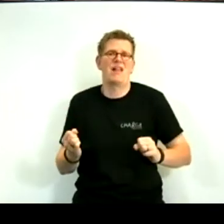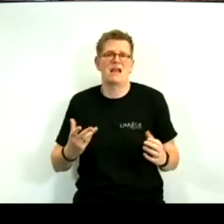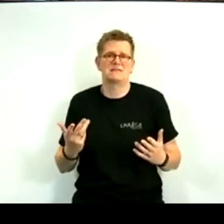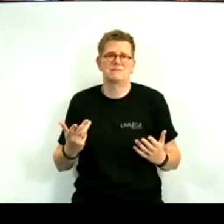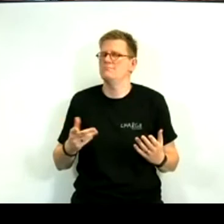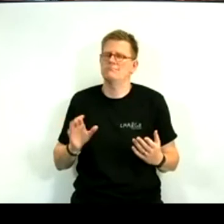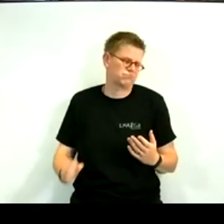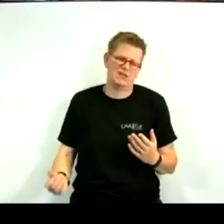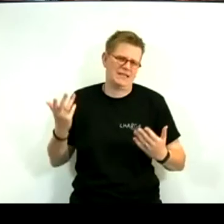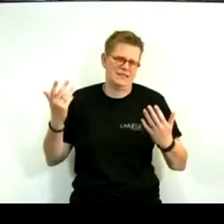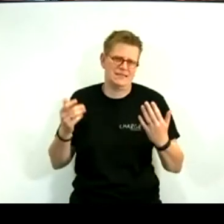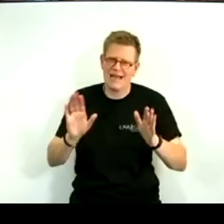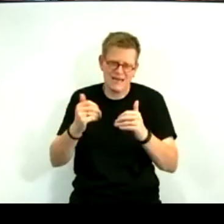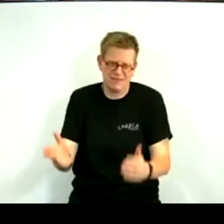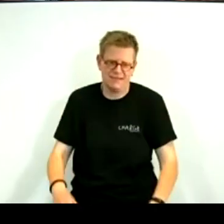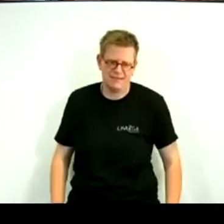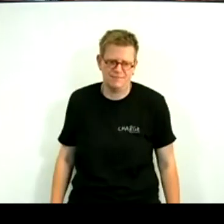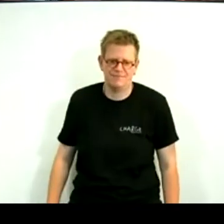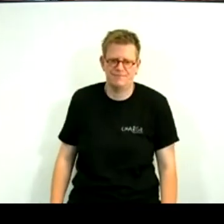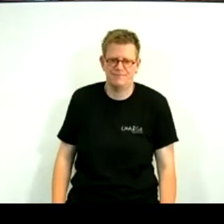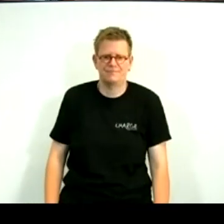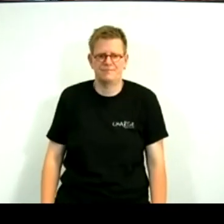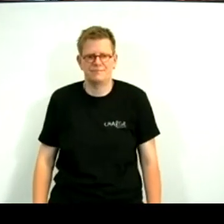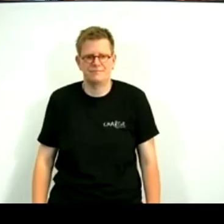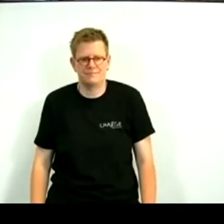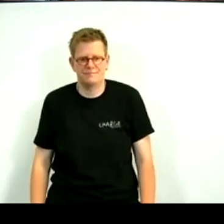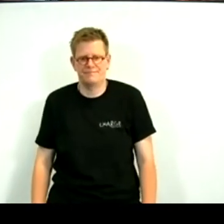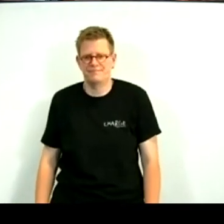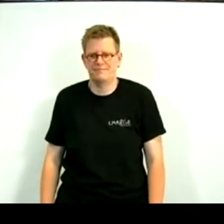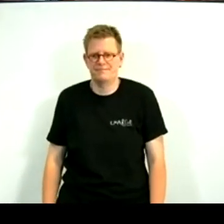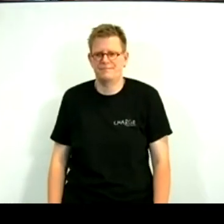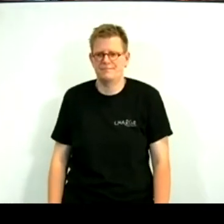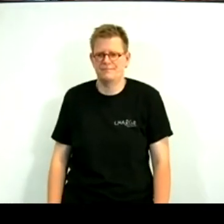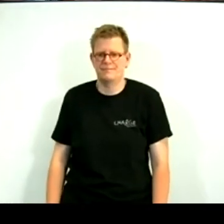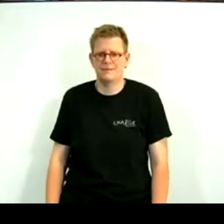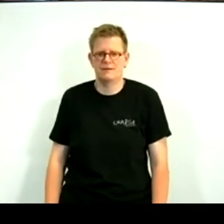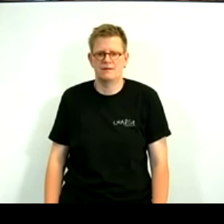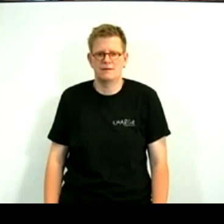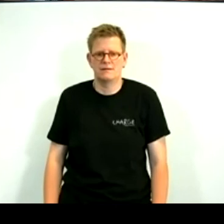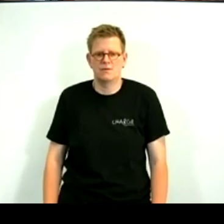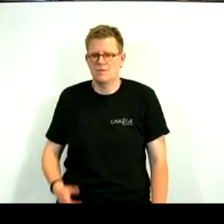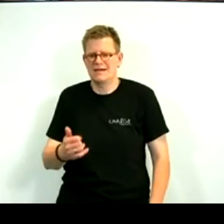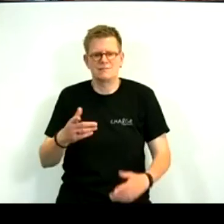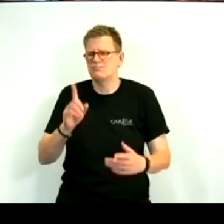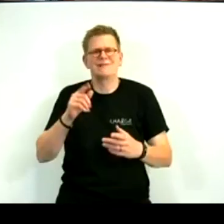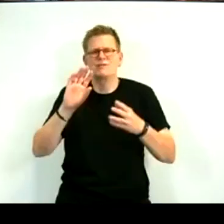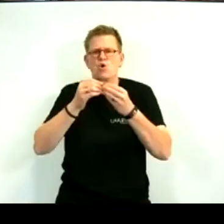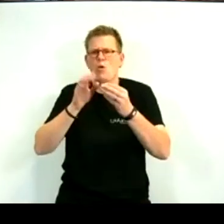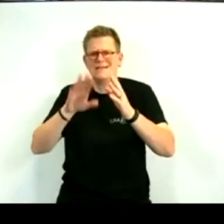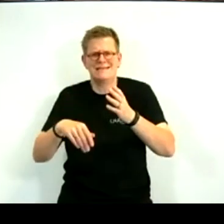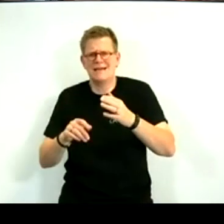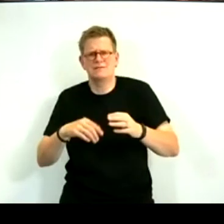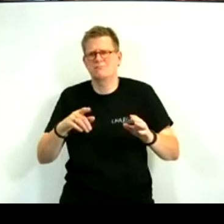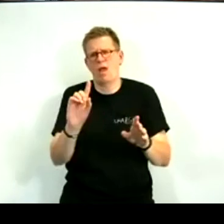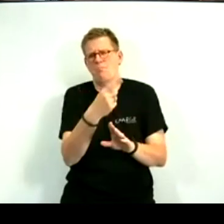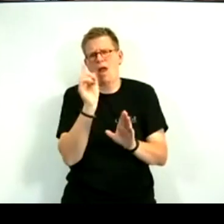two slides very quickly, please, because I don't want them. They're too complicated. And then we get to the